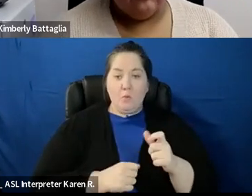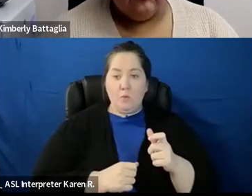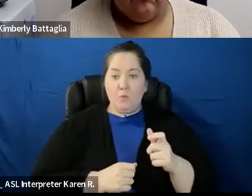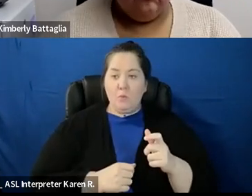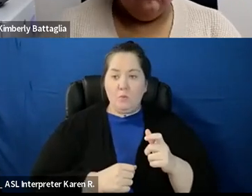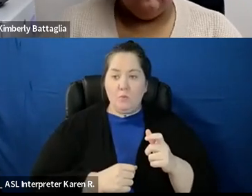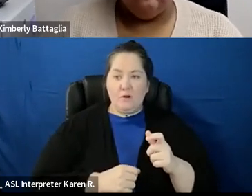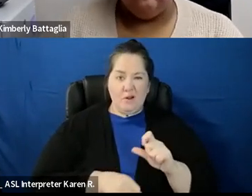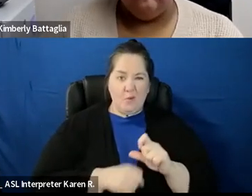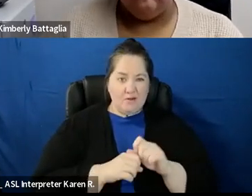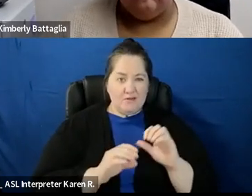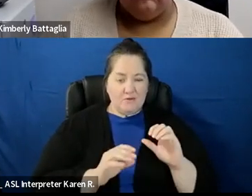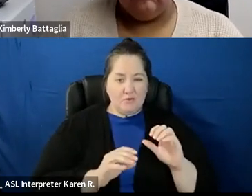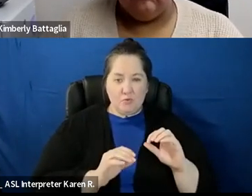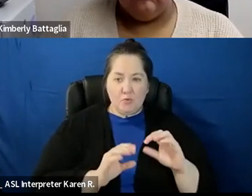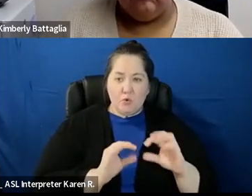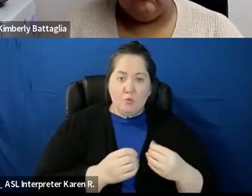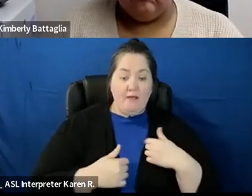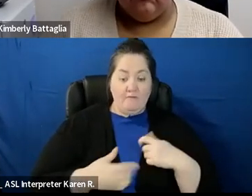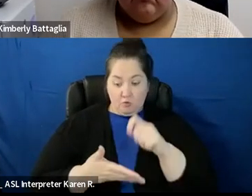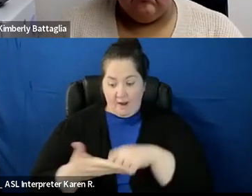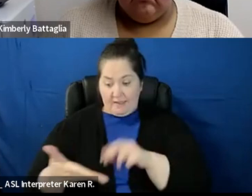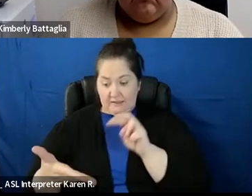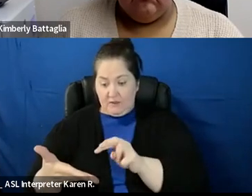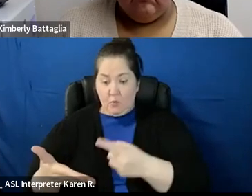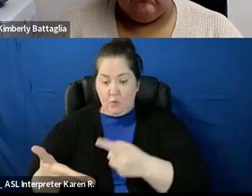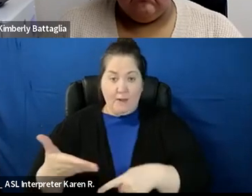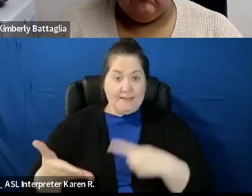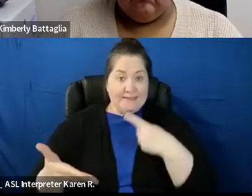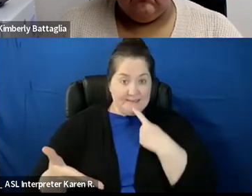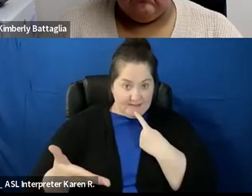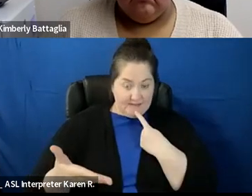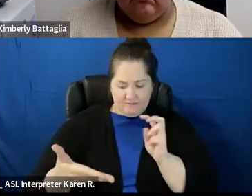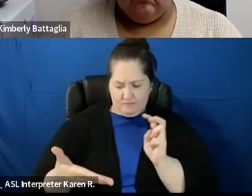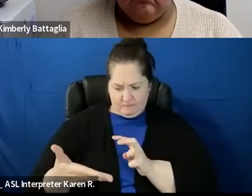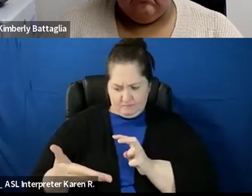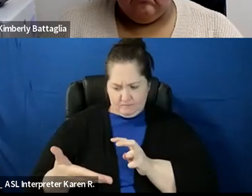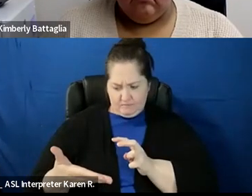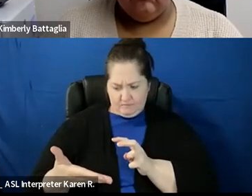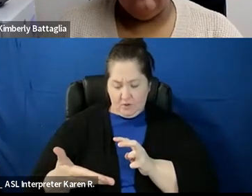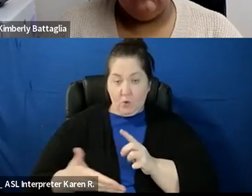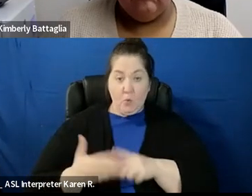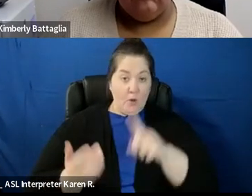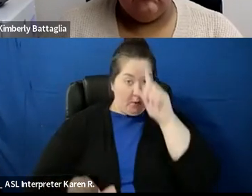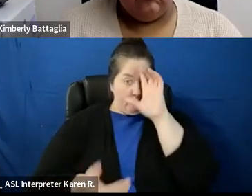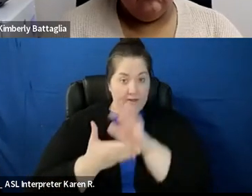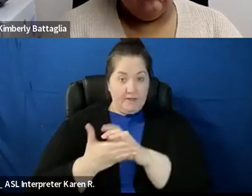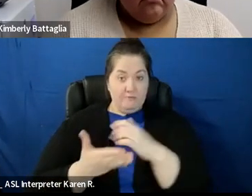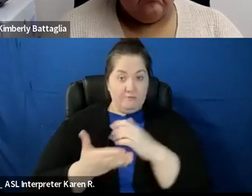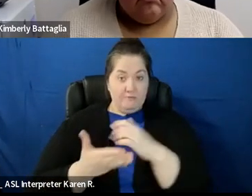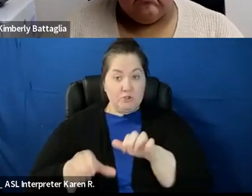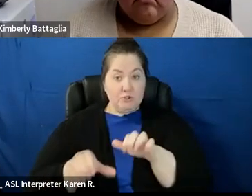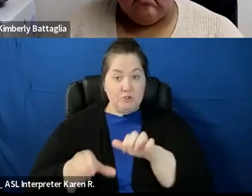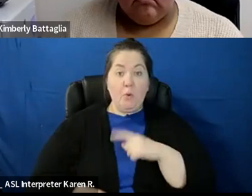at what we have in writing and what that says about, you know, what we believe, what we do, what we promise